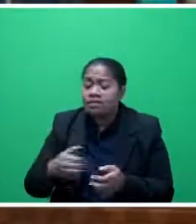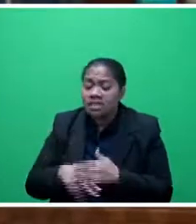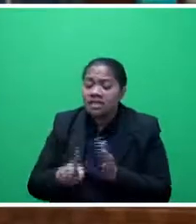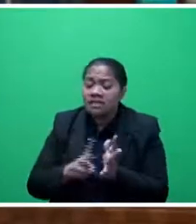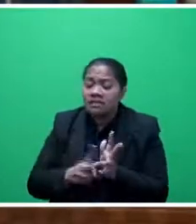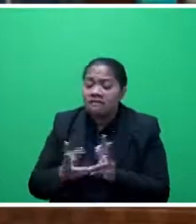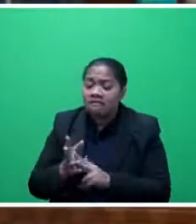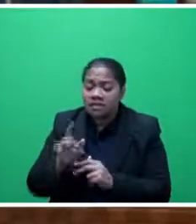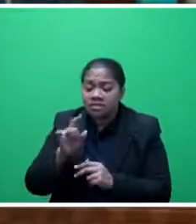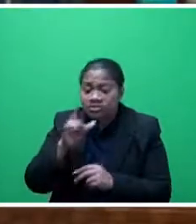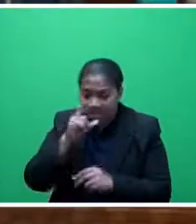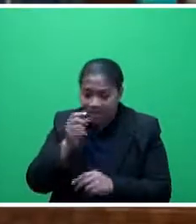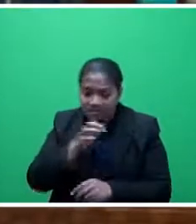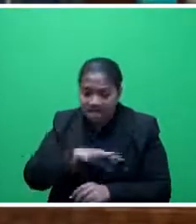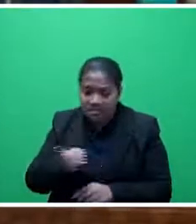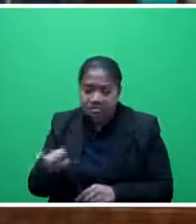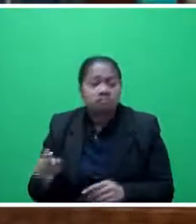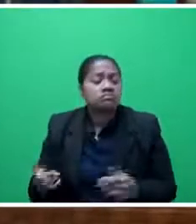One example is this.